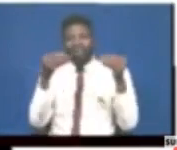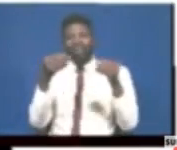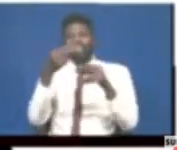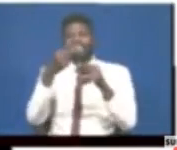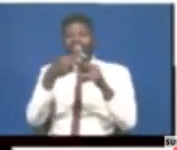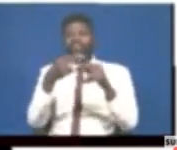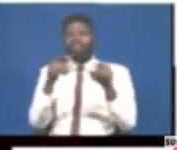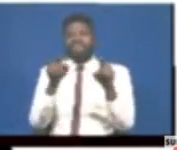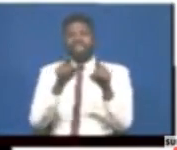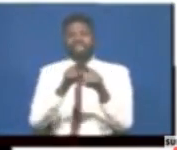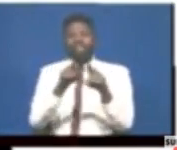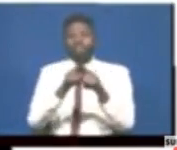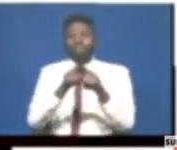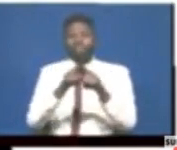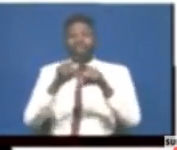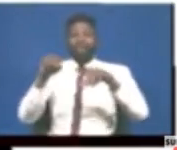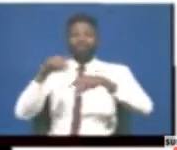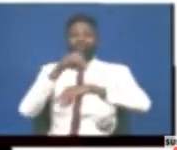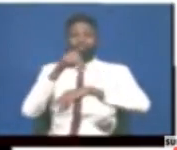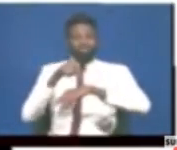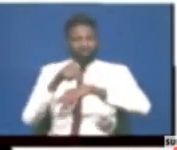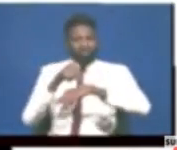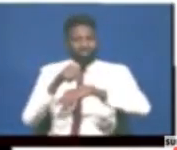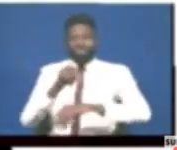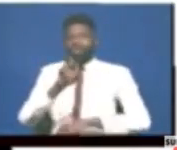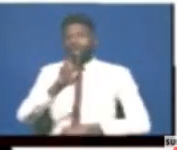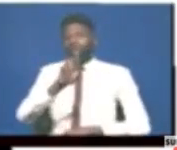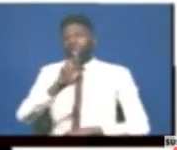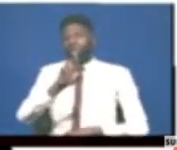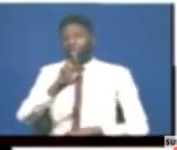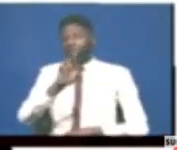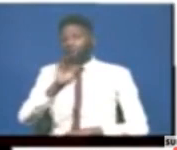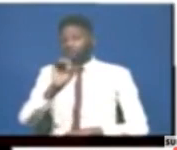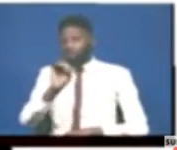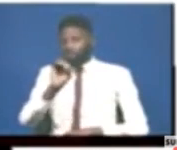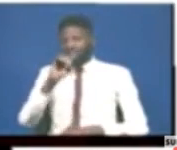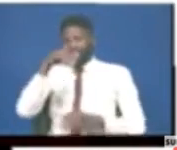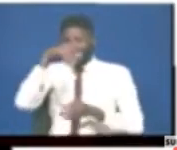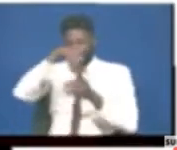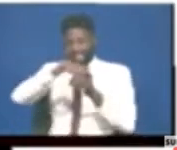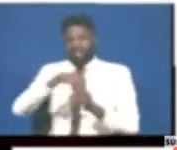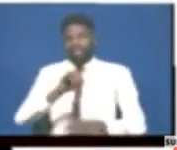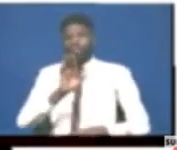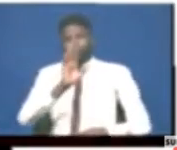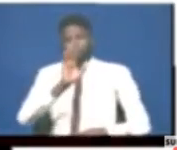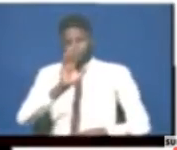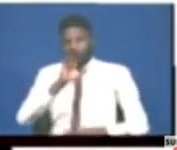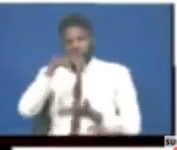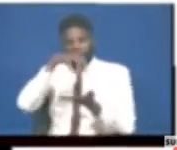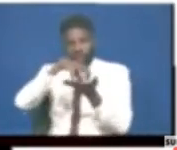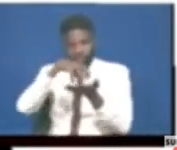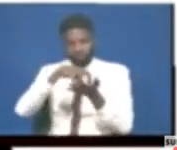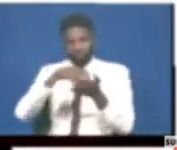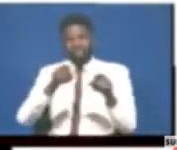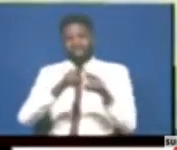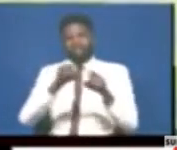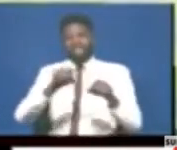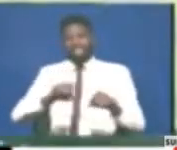as national returning officer in his capacity as the chairman of the